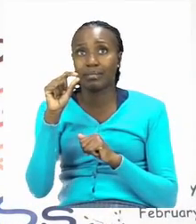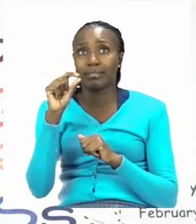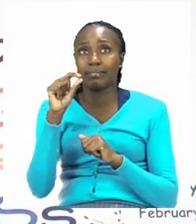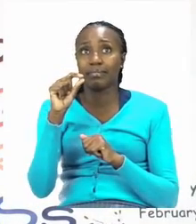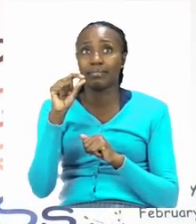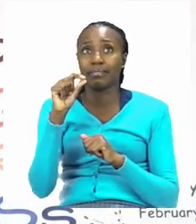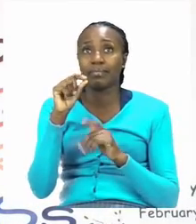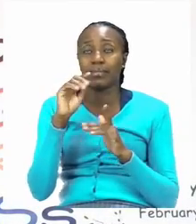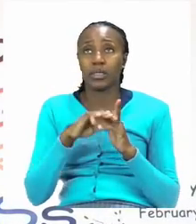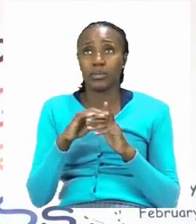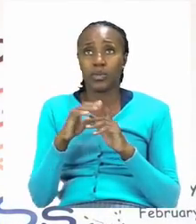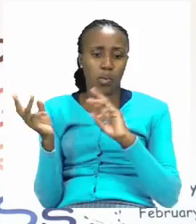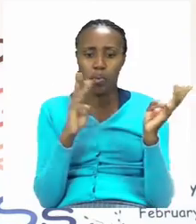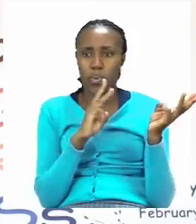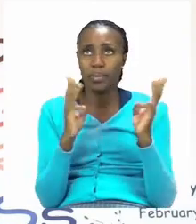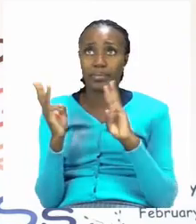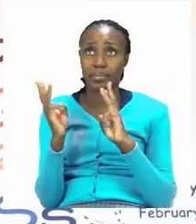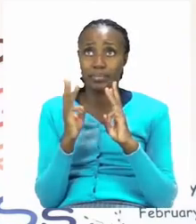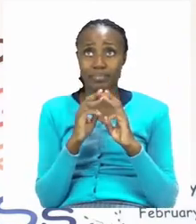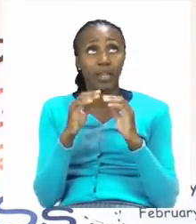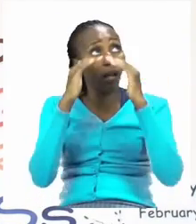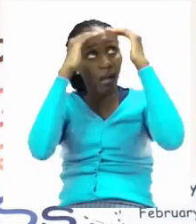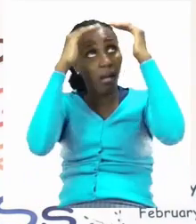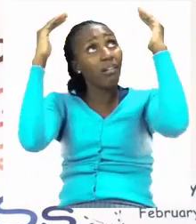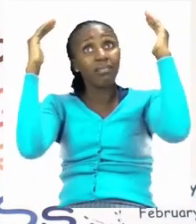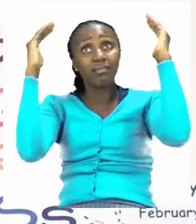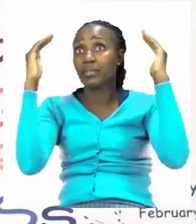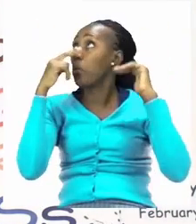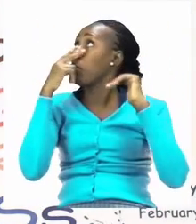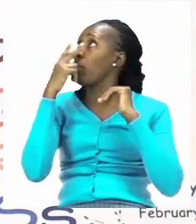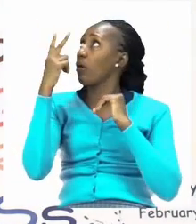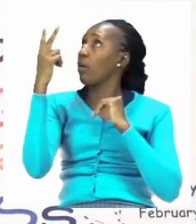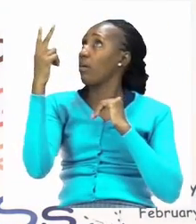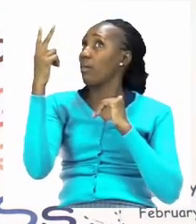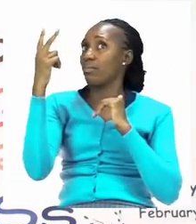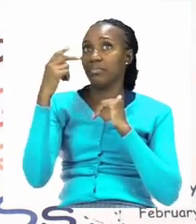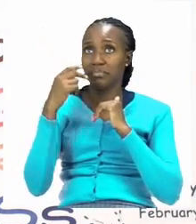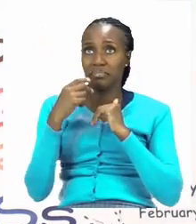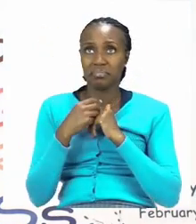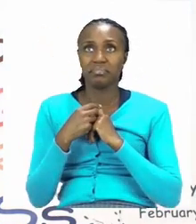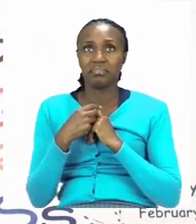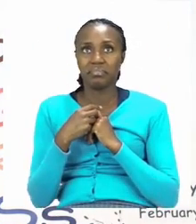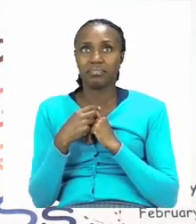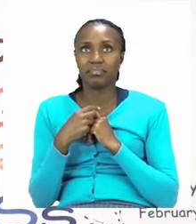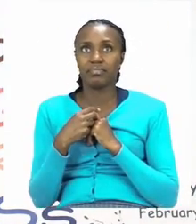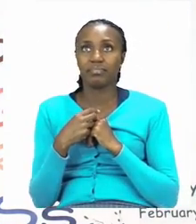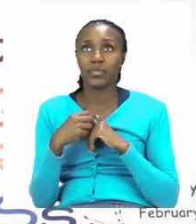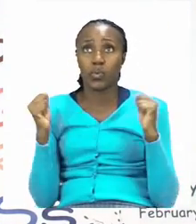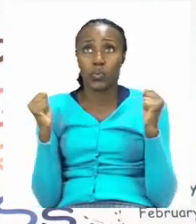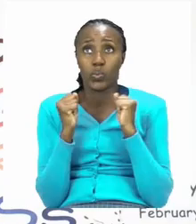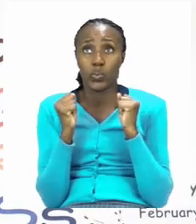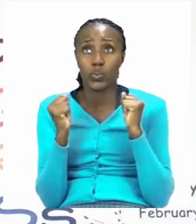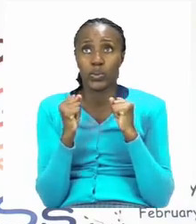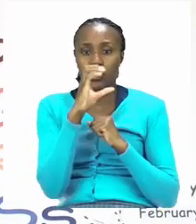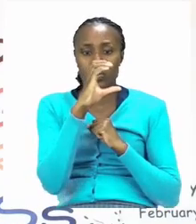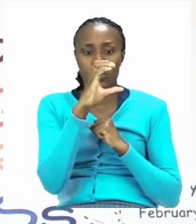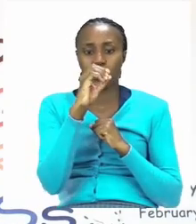happens with the weather, the sky outside. Now we have the condition cold.